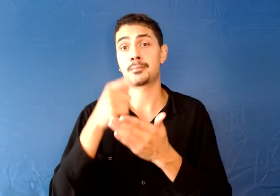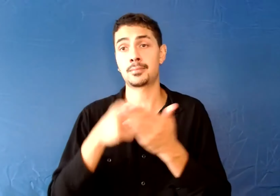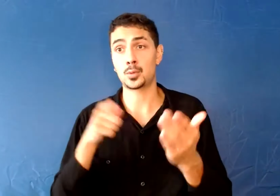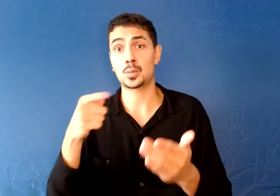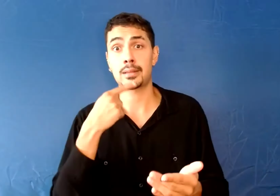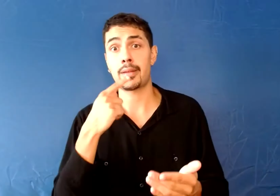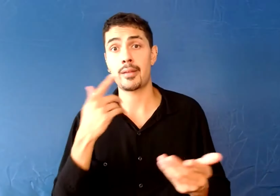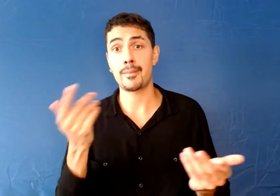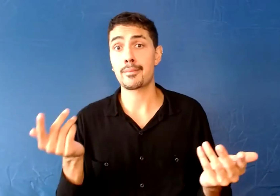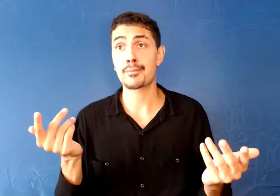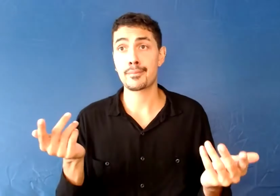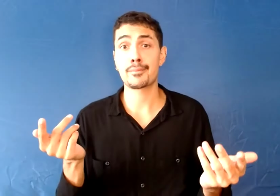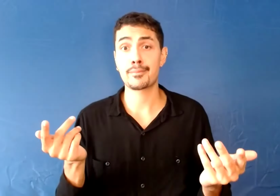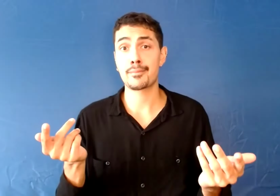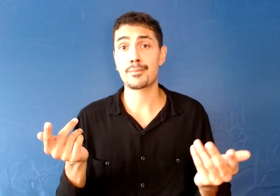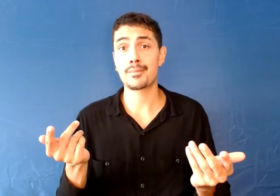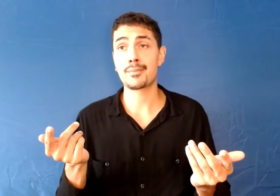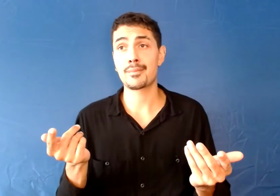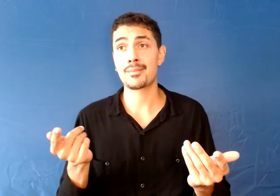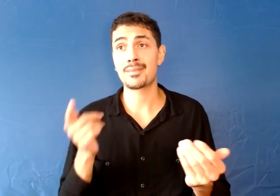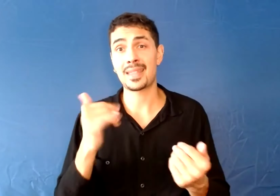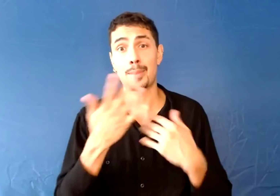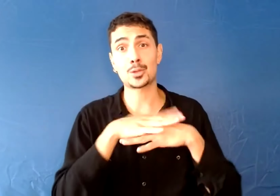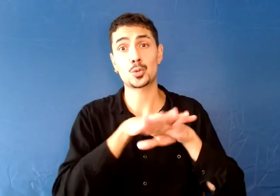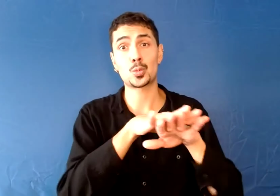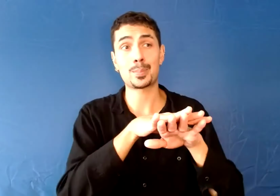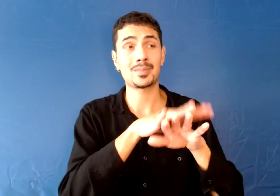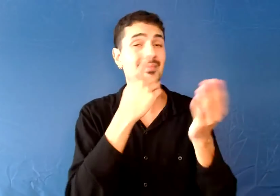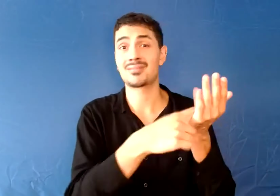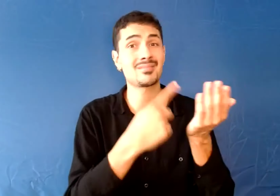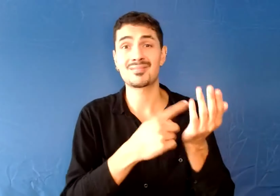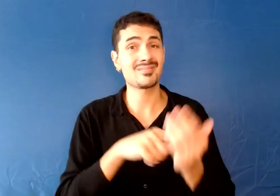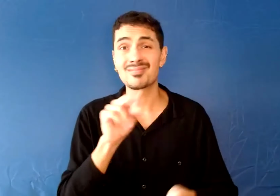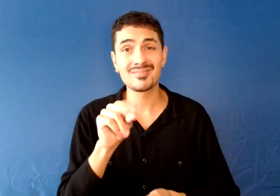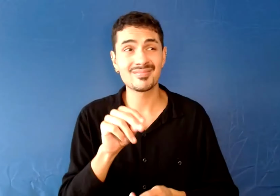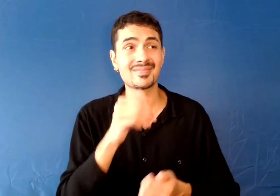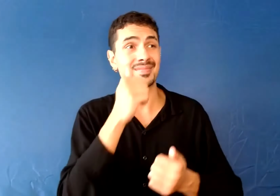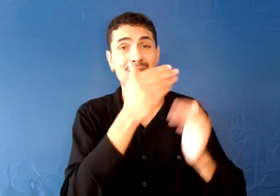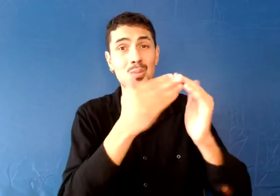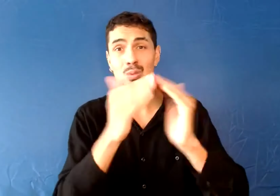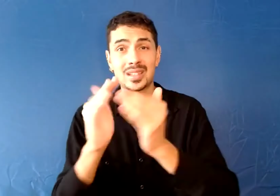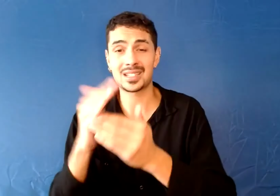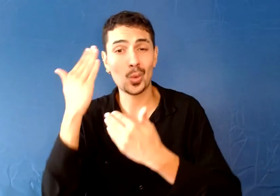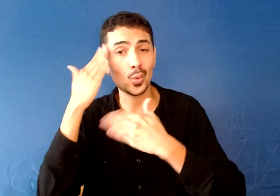it's still being struggled with in the mainstream and hasn't gotten to all communities like yet.